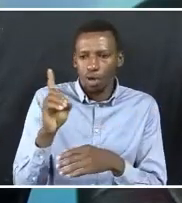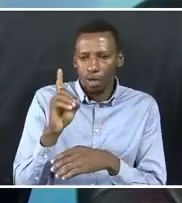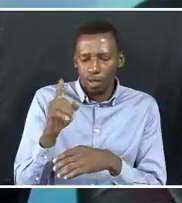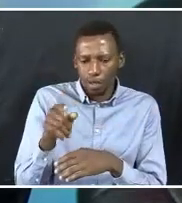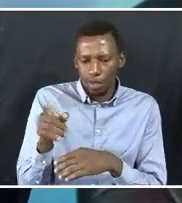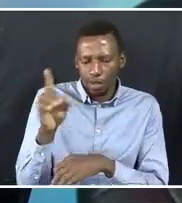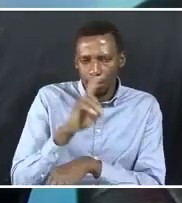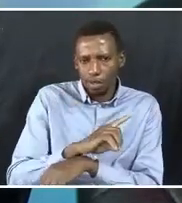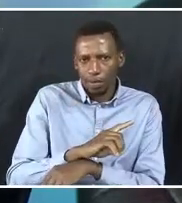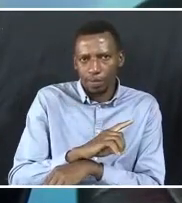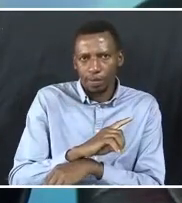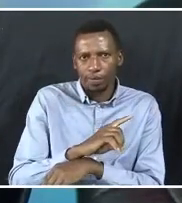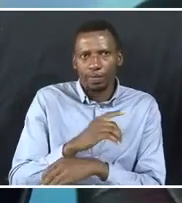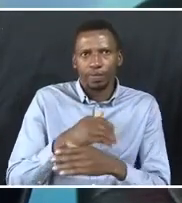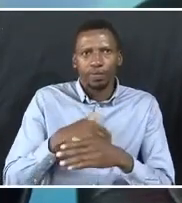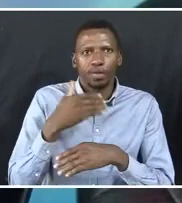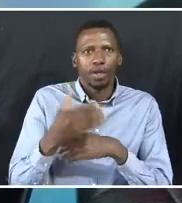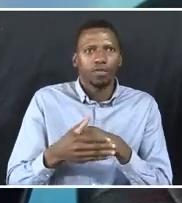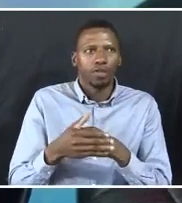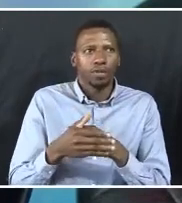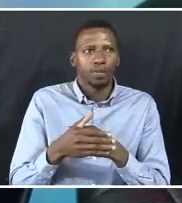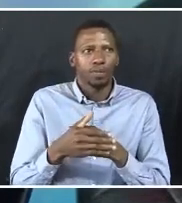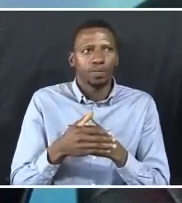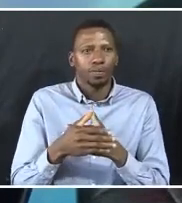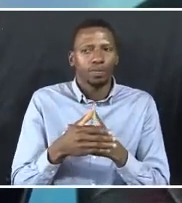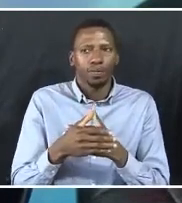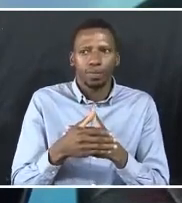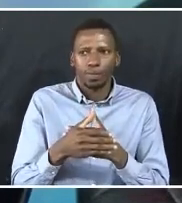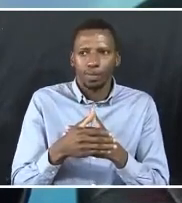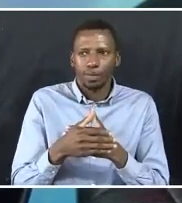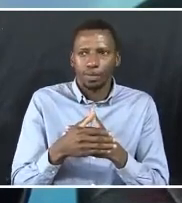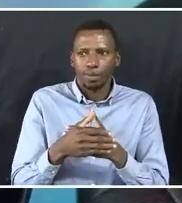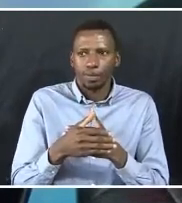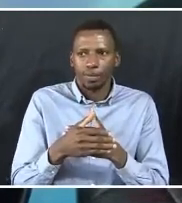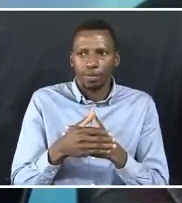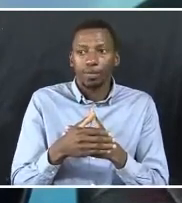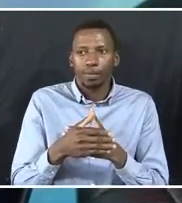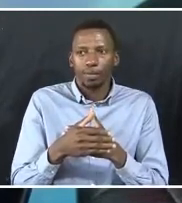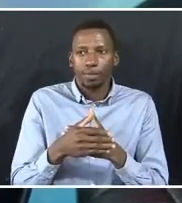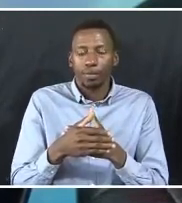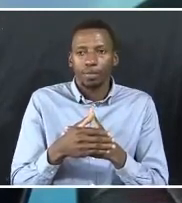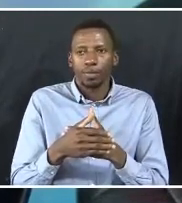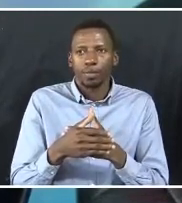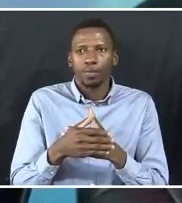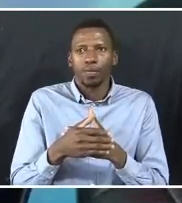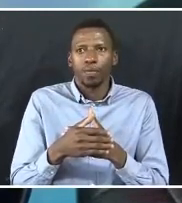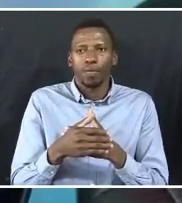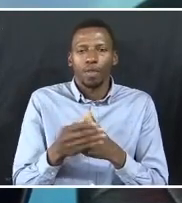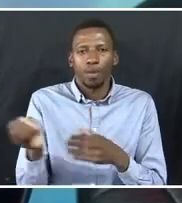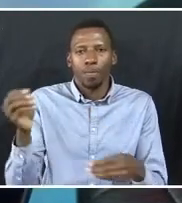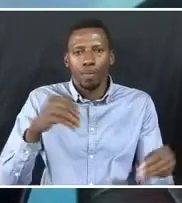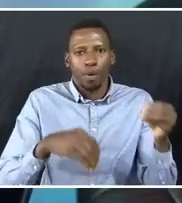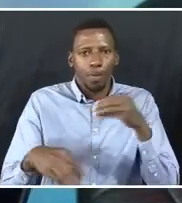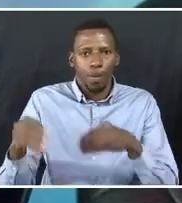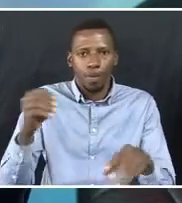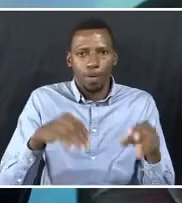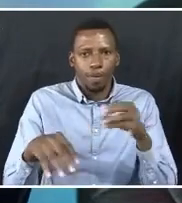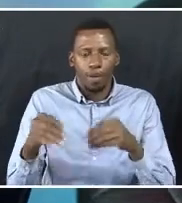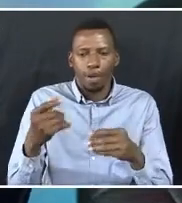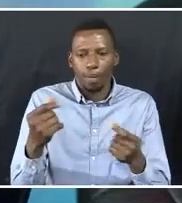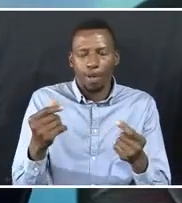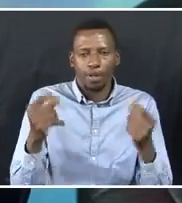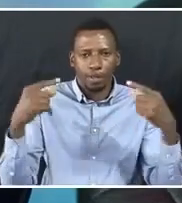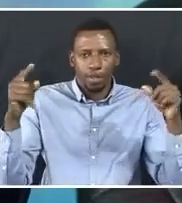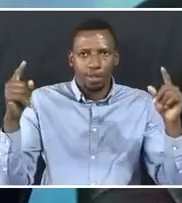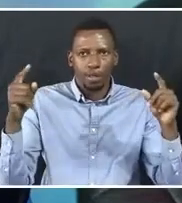The day after the fundraiser was successful, I realized I was